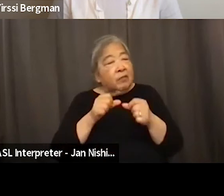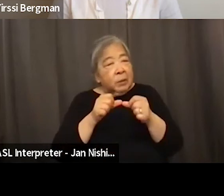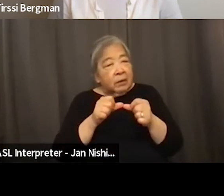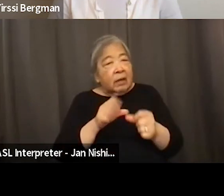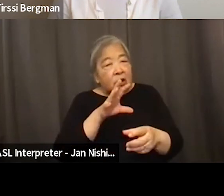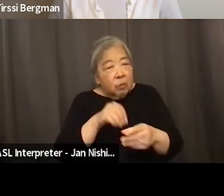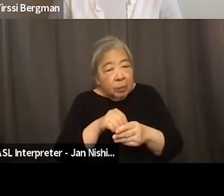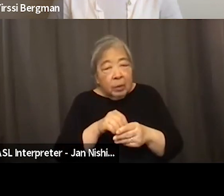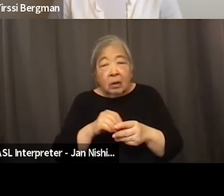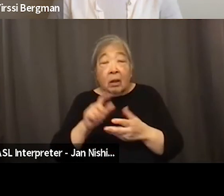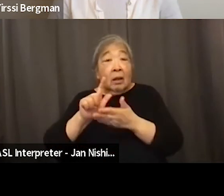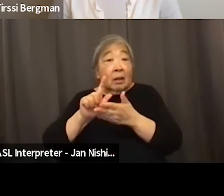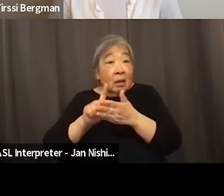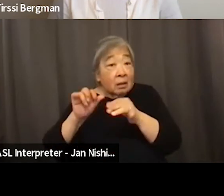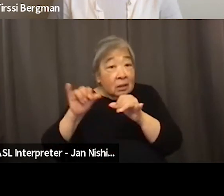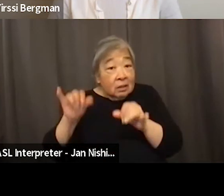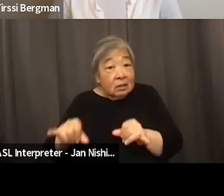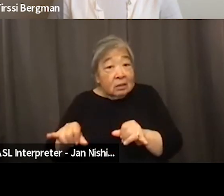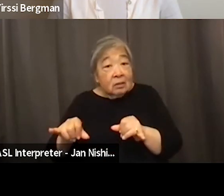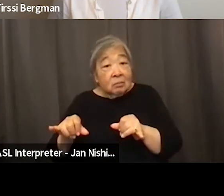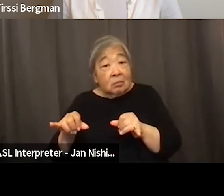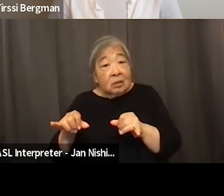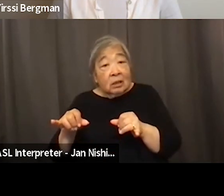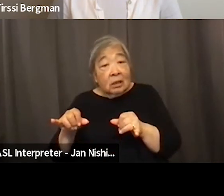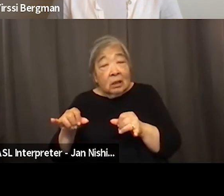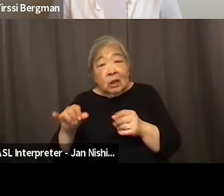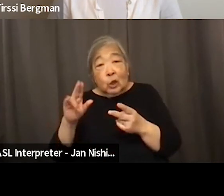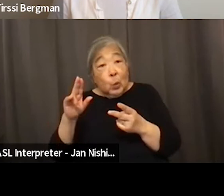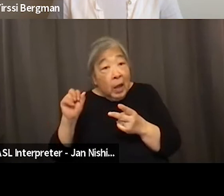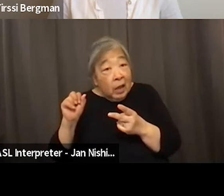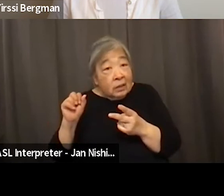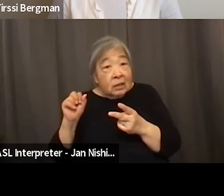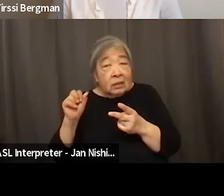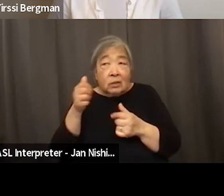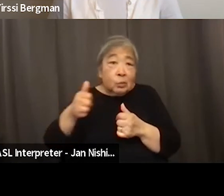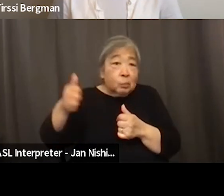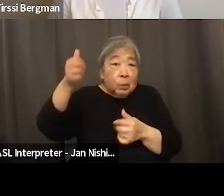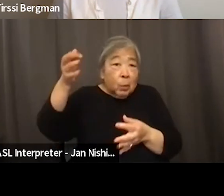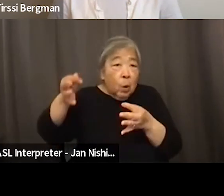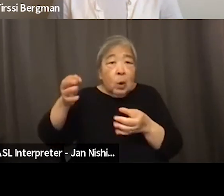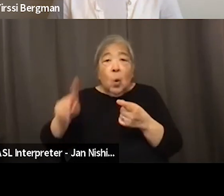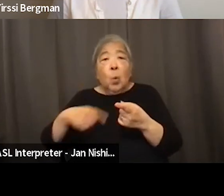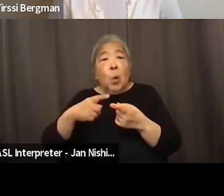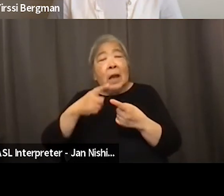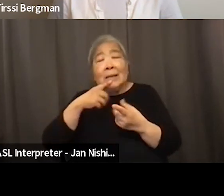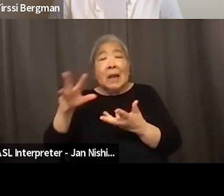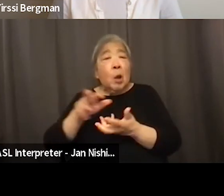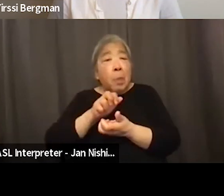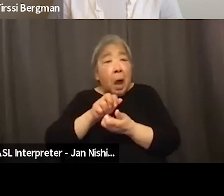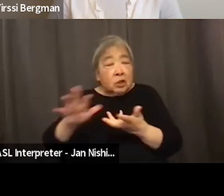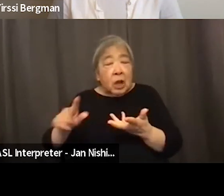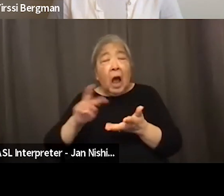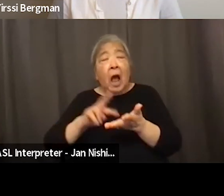the criminal legal system, whether that be in the US, thinking about the Supreme Court, when I say abolish it, I mean all of the